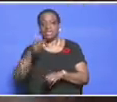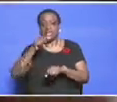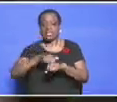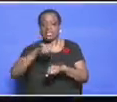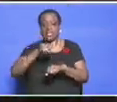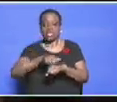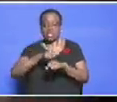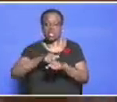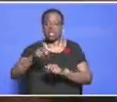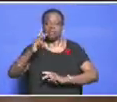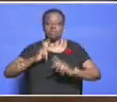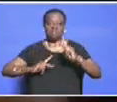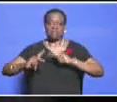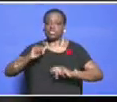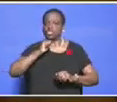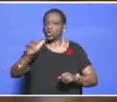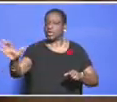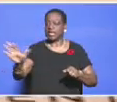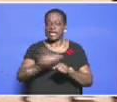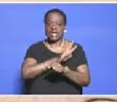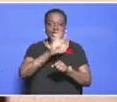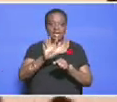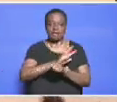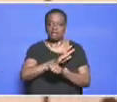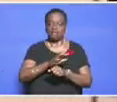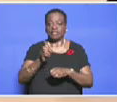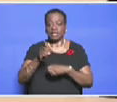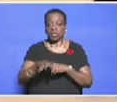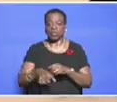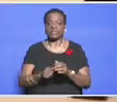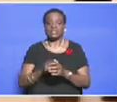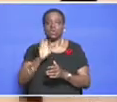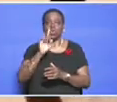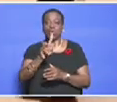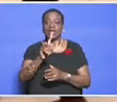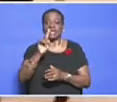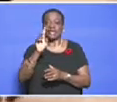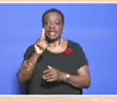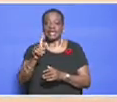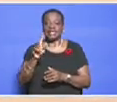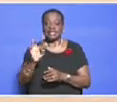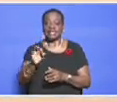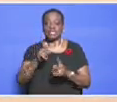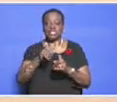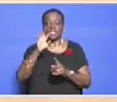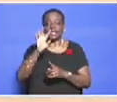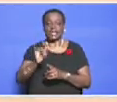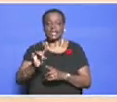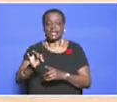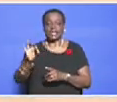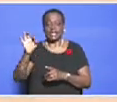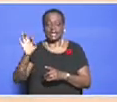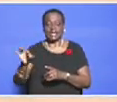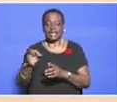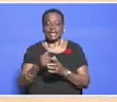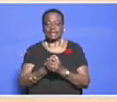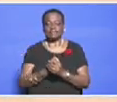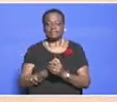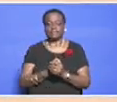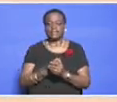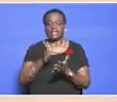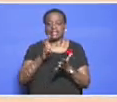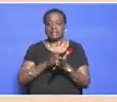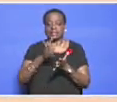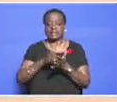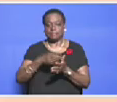not enough as his Suns fell to the Pelicans 119-99. It was the rookie's third straight double-double and eighth of the season. Phoenix has